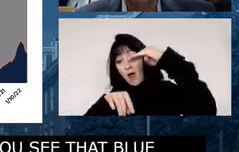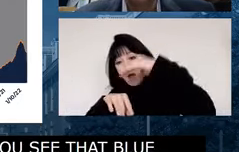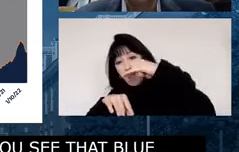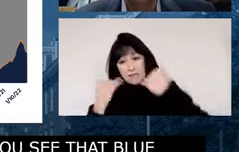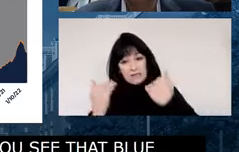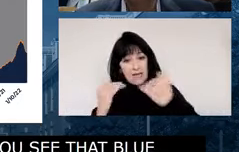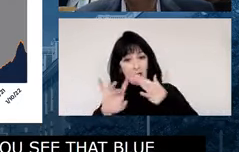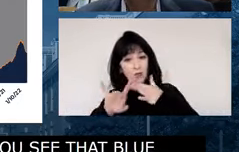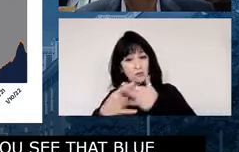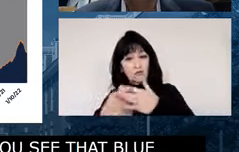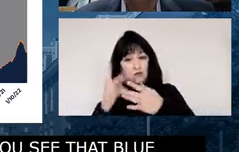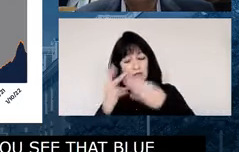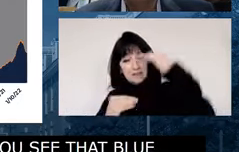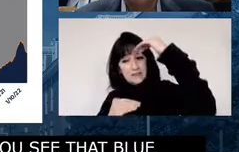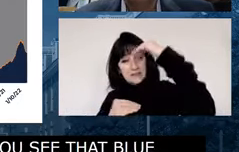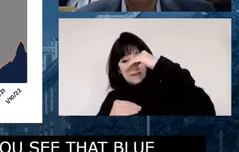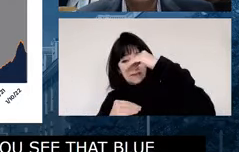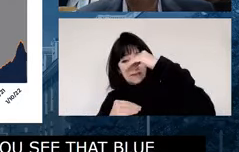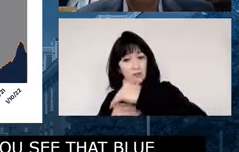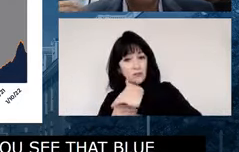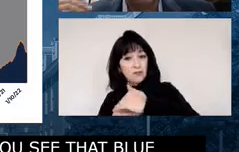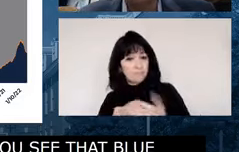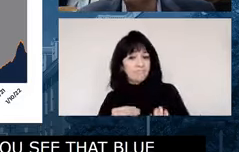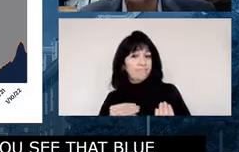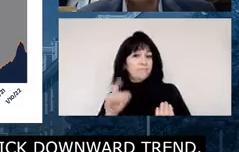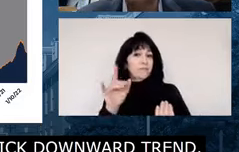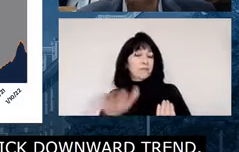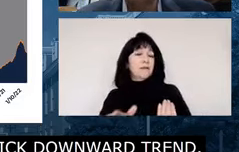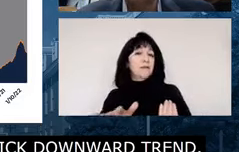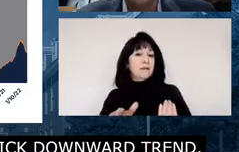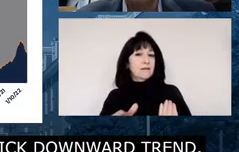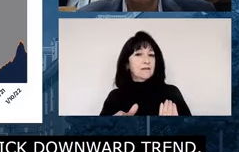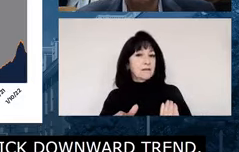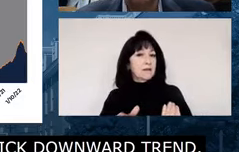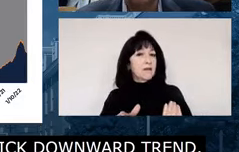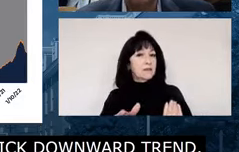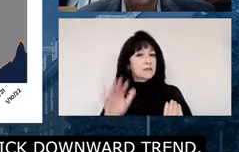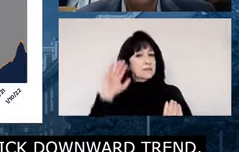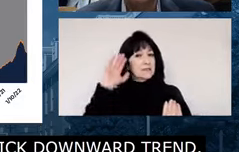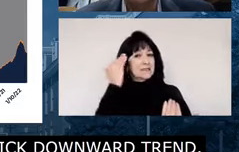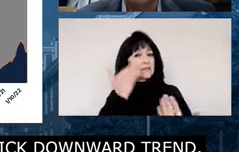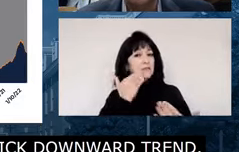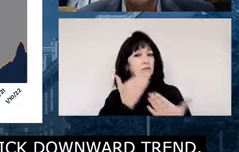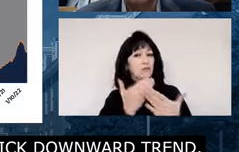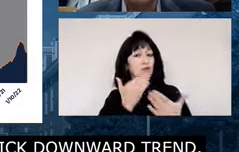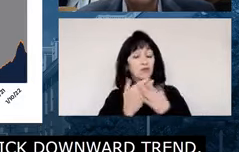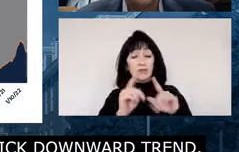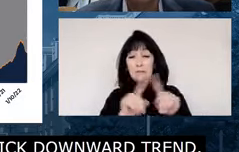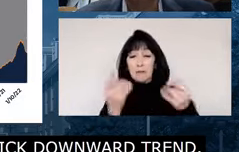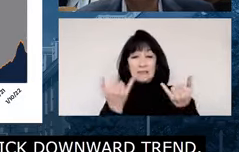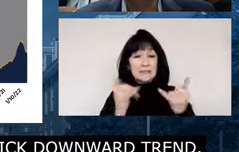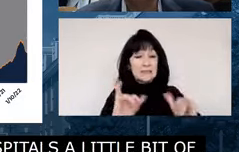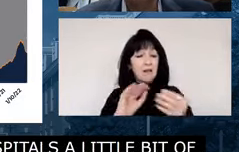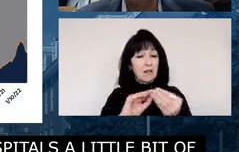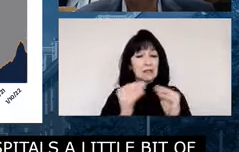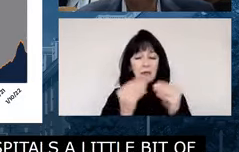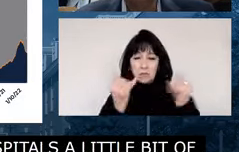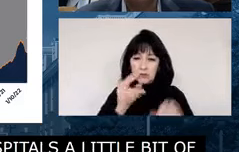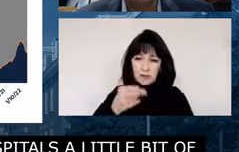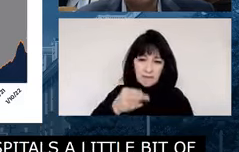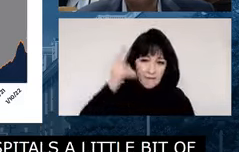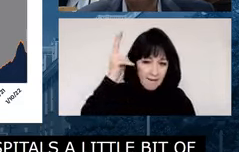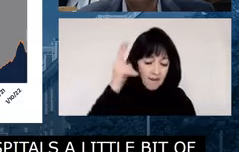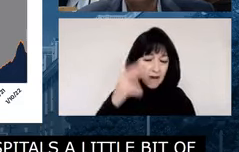a little bit of time to relax. However, the overall census is still high. So the COVID cases are going down. Hospitals